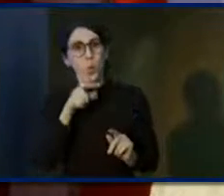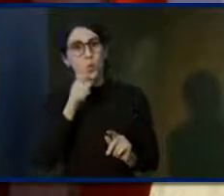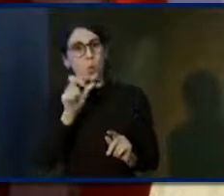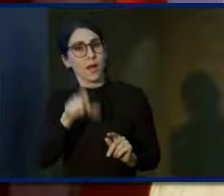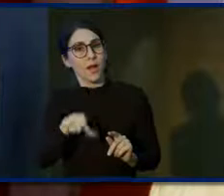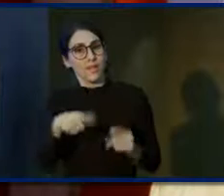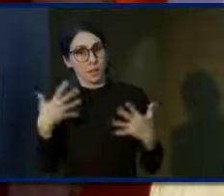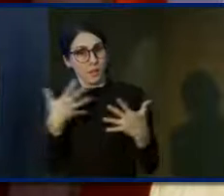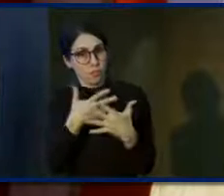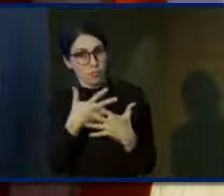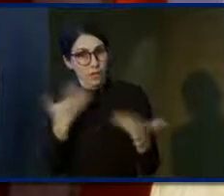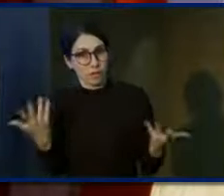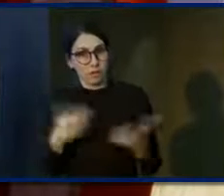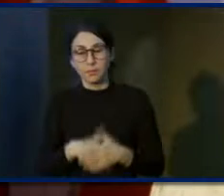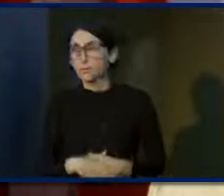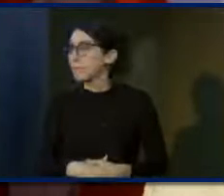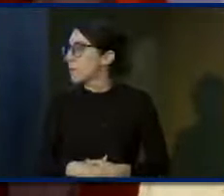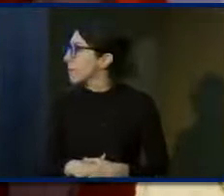of.